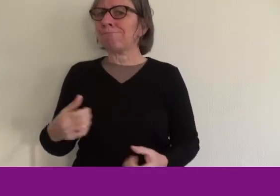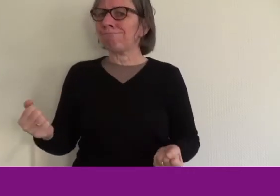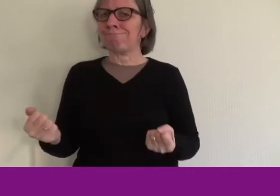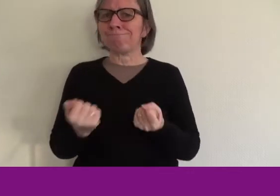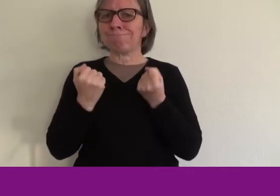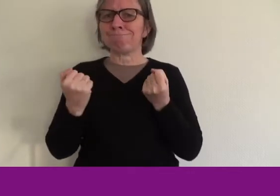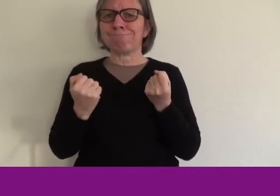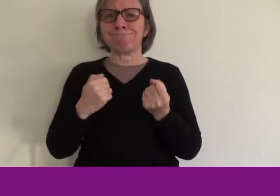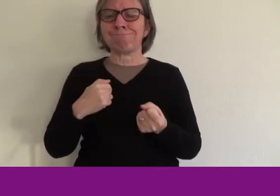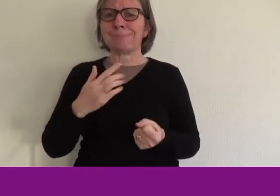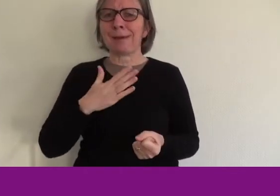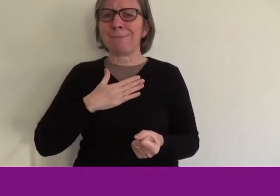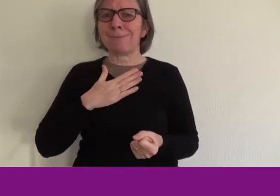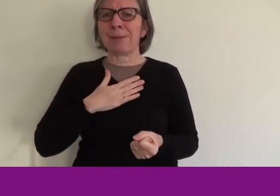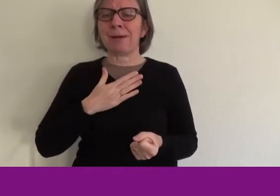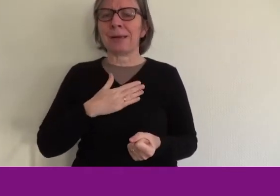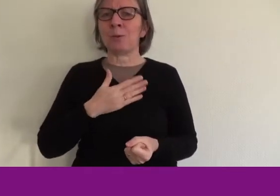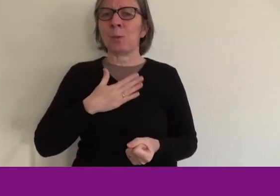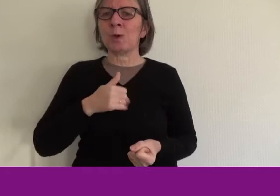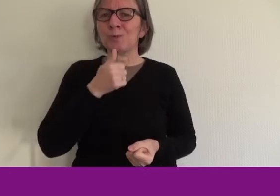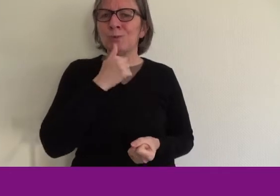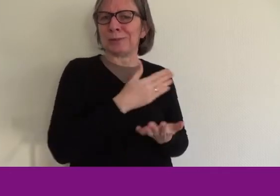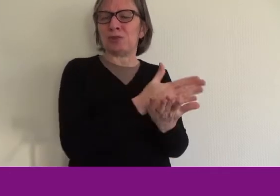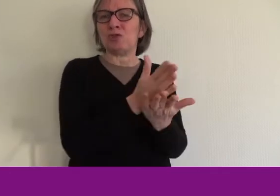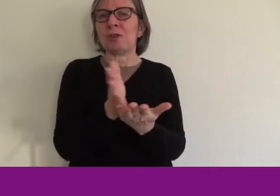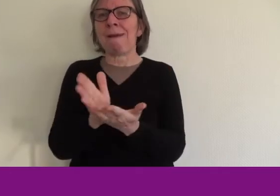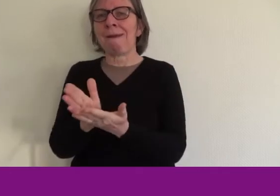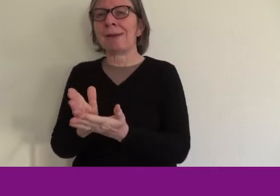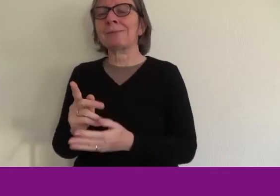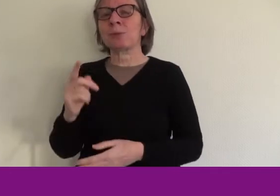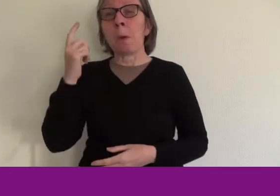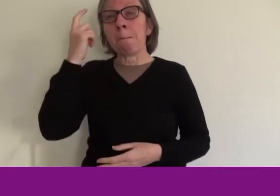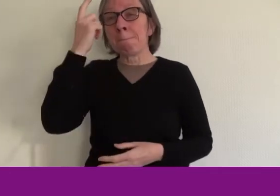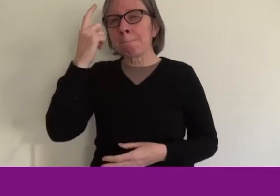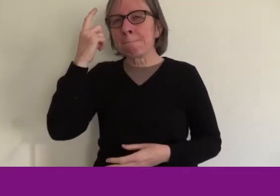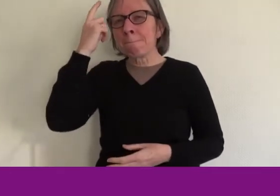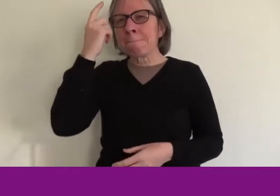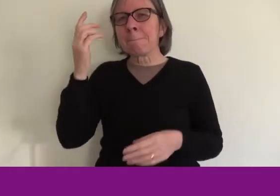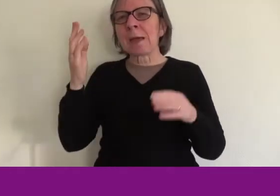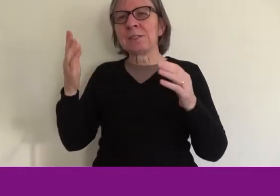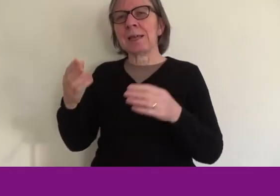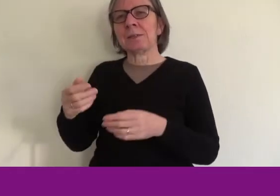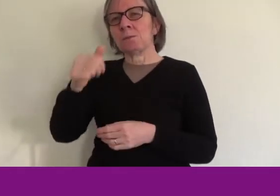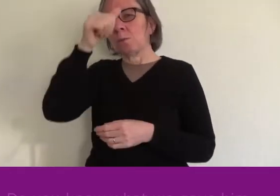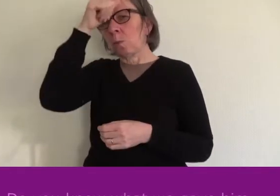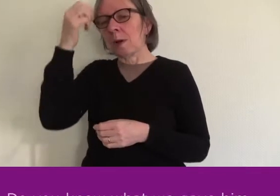really powerful, so I wanted to use it this morning. Meditation of the Magi.